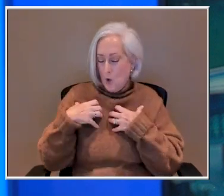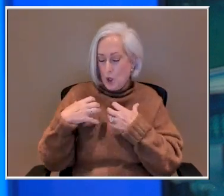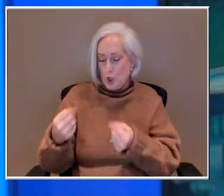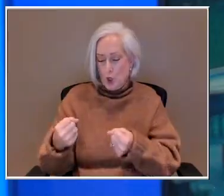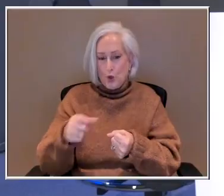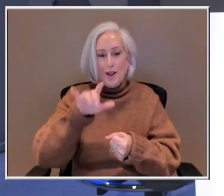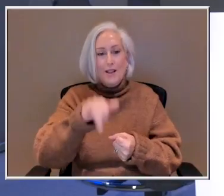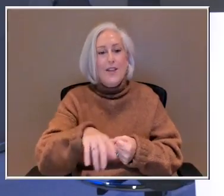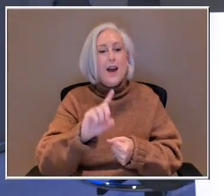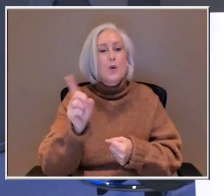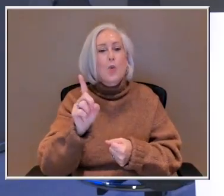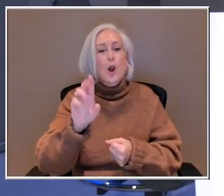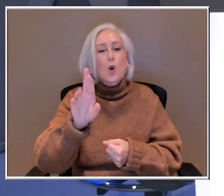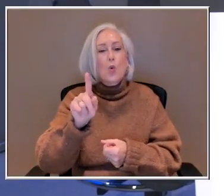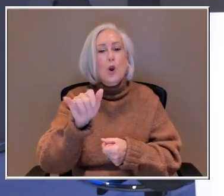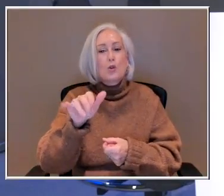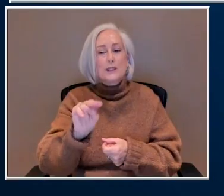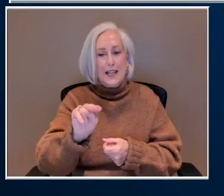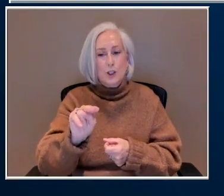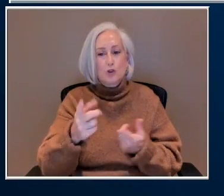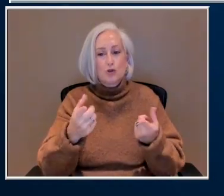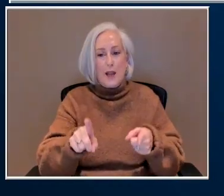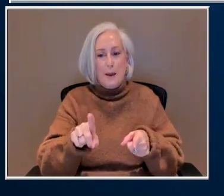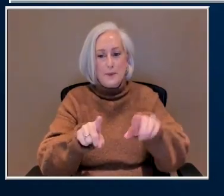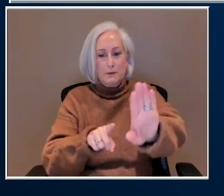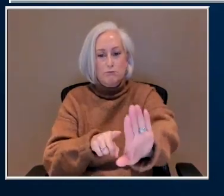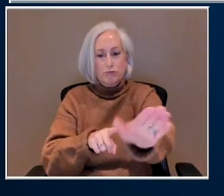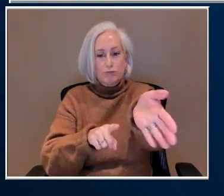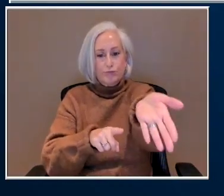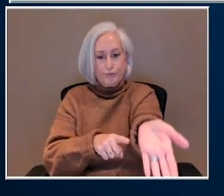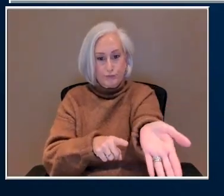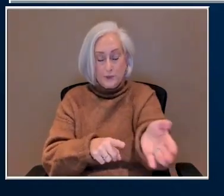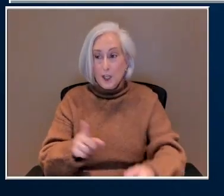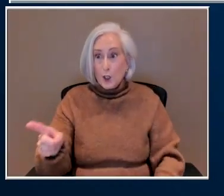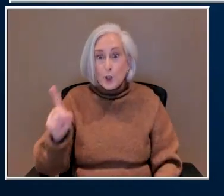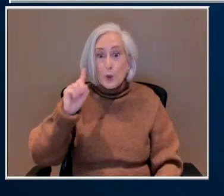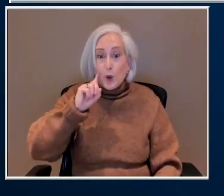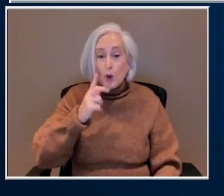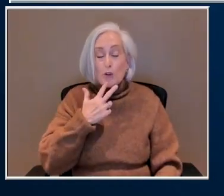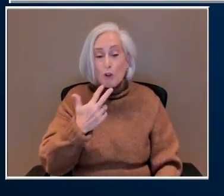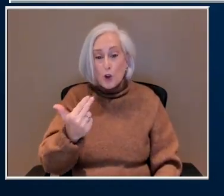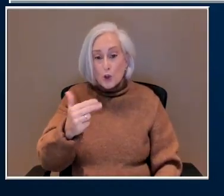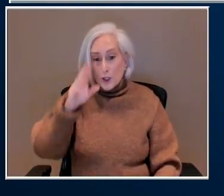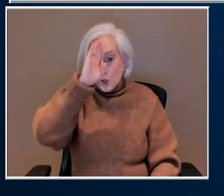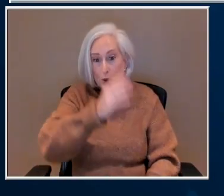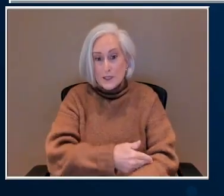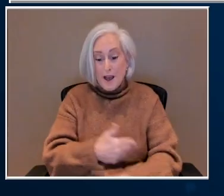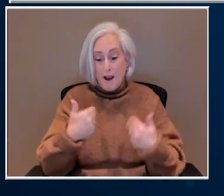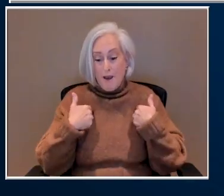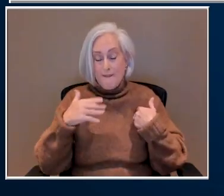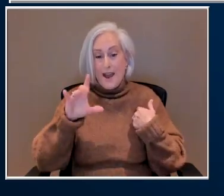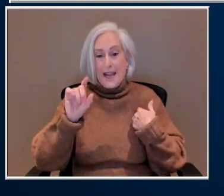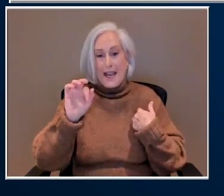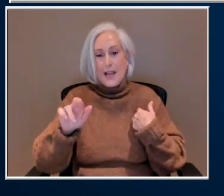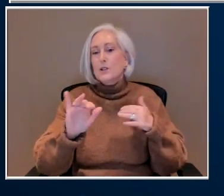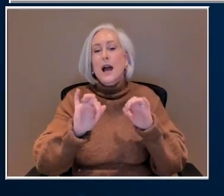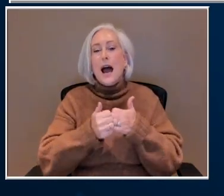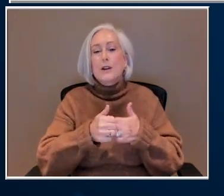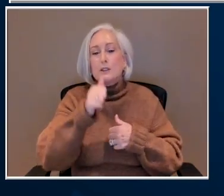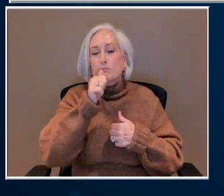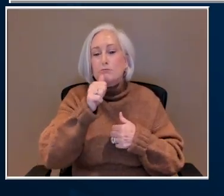So Celeste, your mom, you hear your 13-year-old son has cancer. How did you and your family get through those early